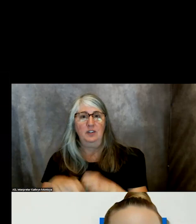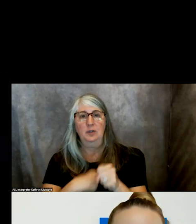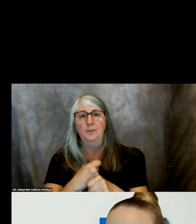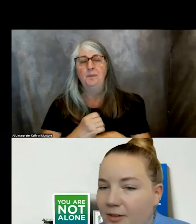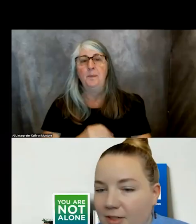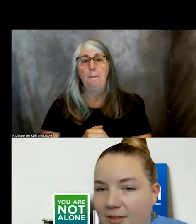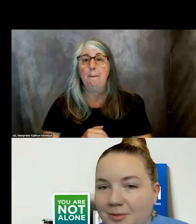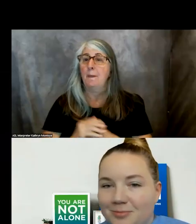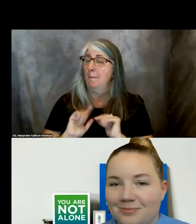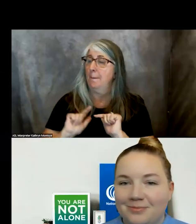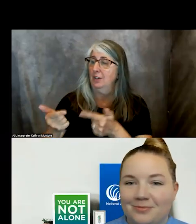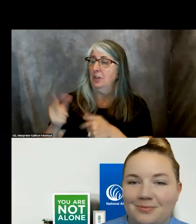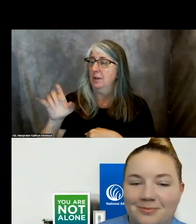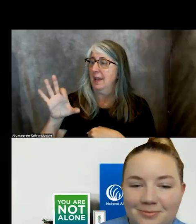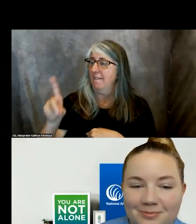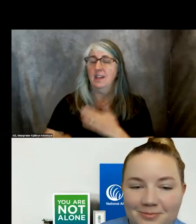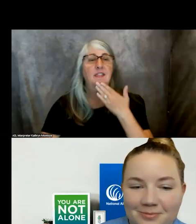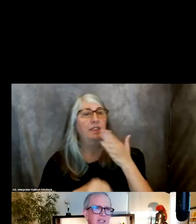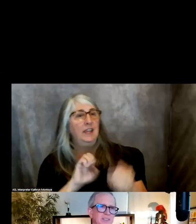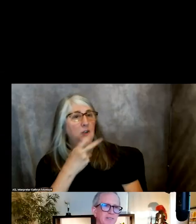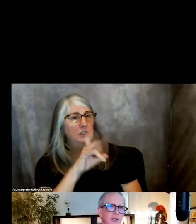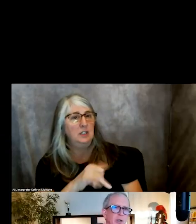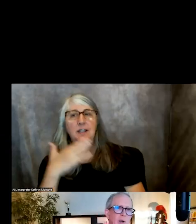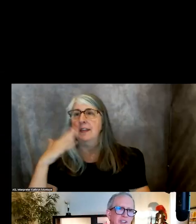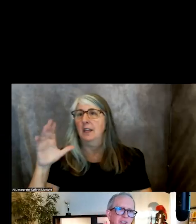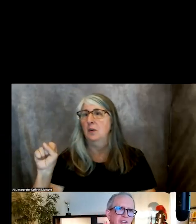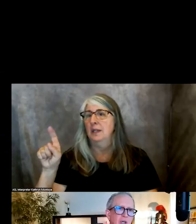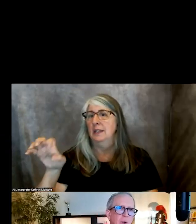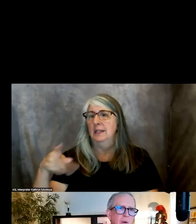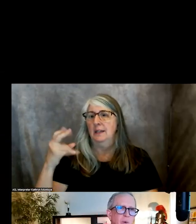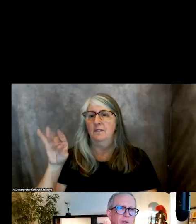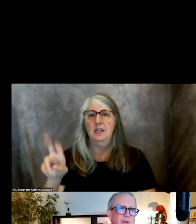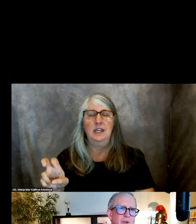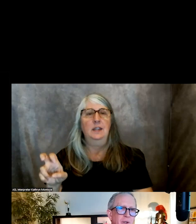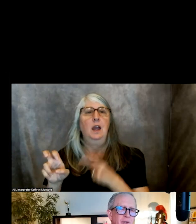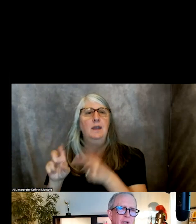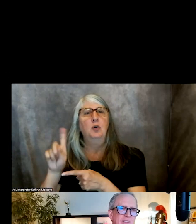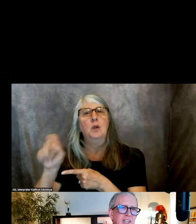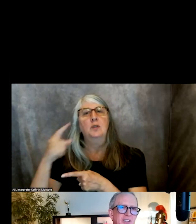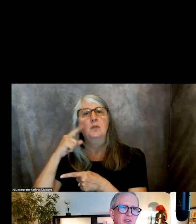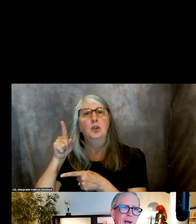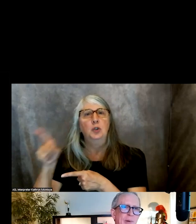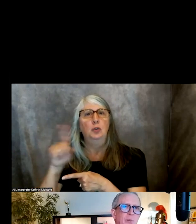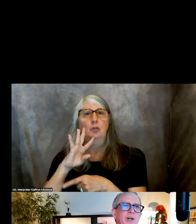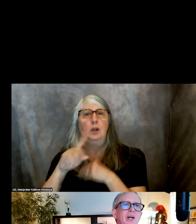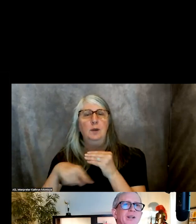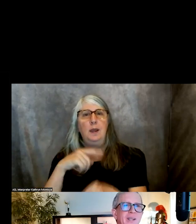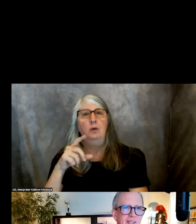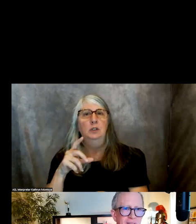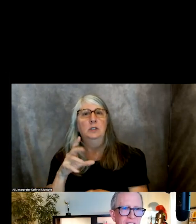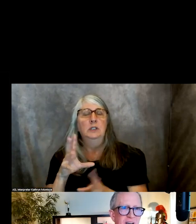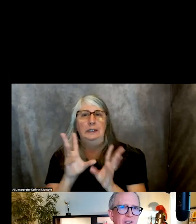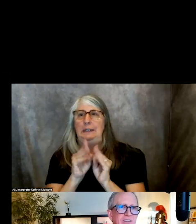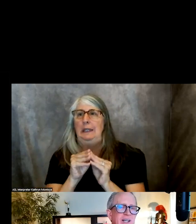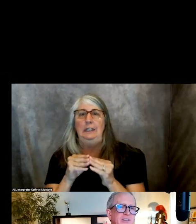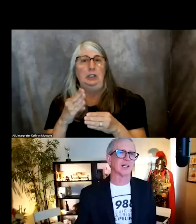And then back to you, David. Thank you, Shelley. Thank you, Stephanie. Stephanie, quick question. So you're talking about sessions wrapping. We're nearing the end